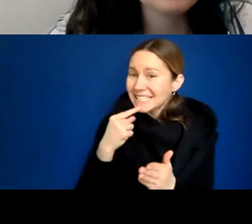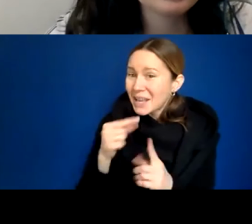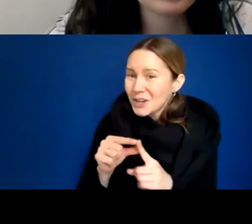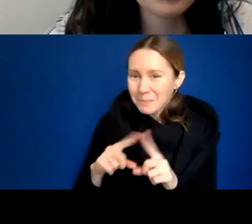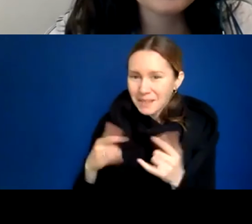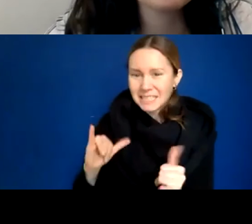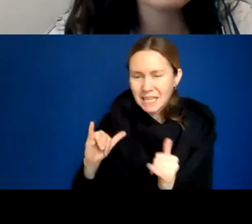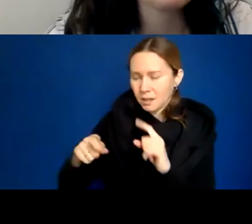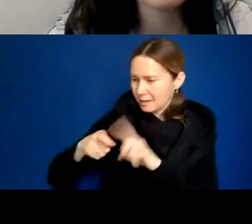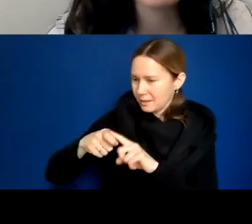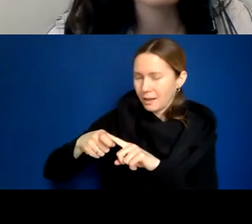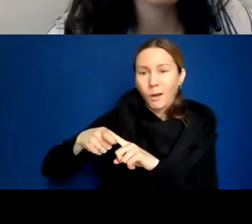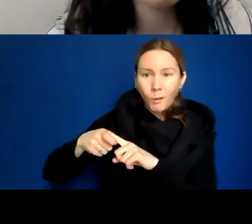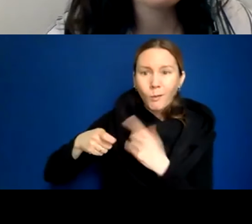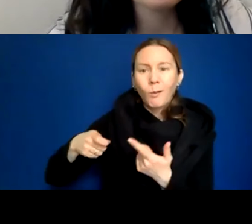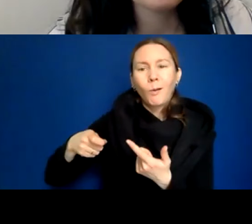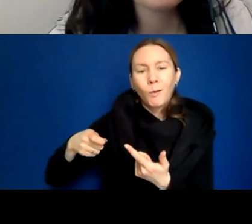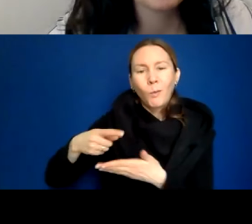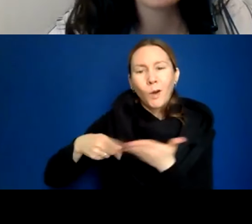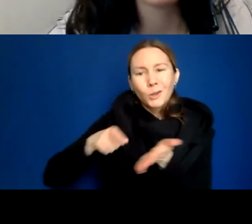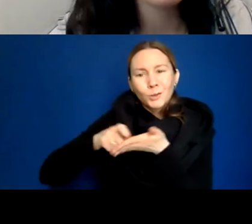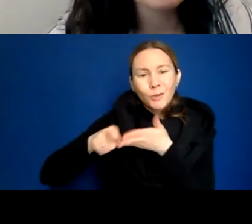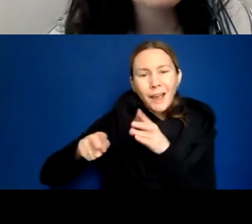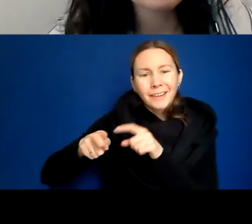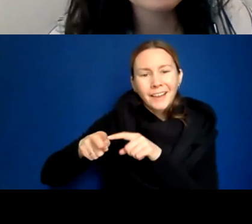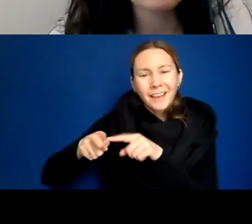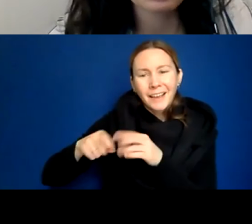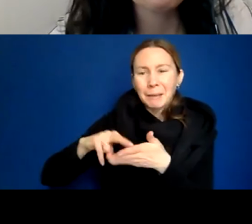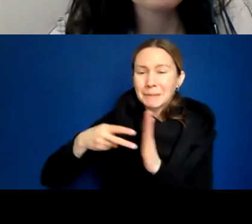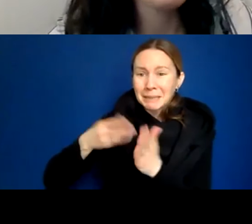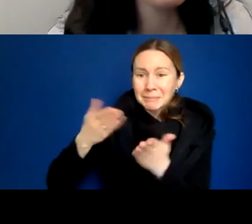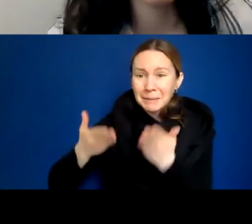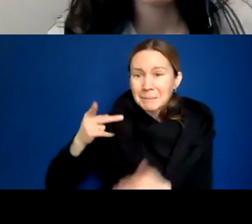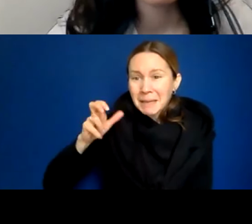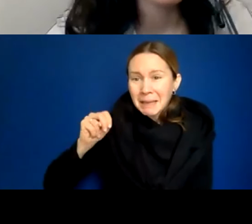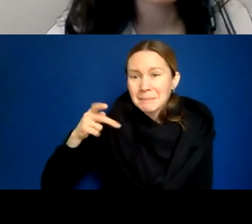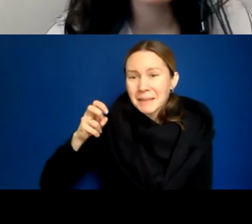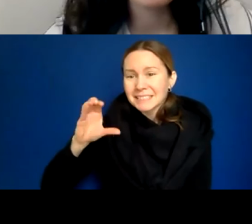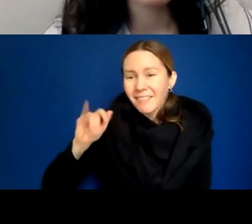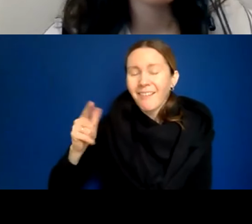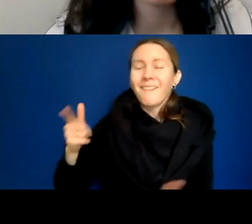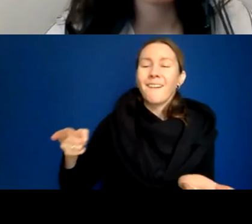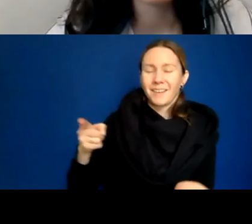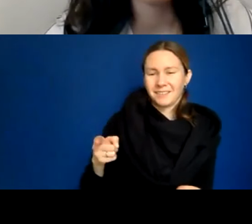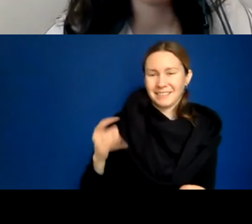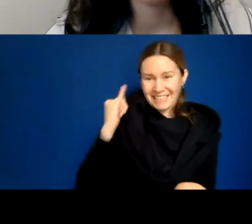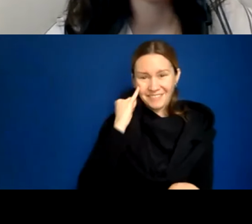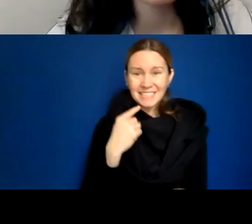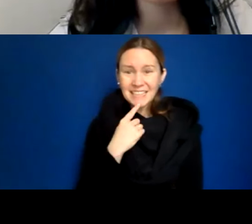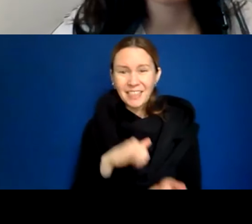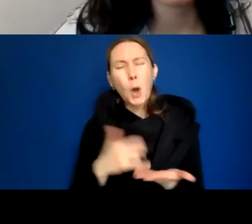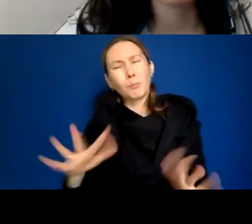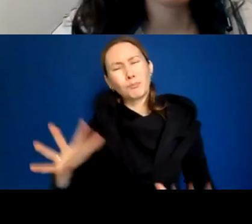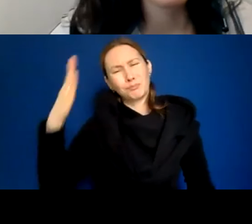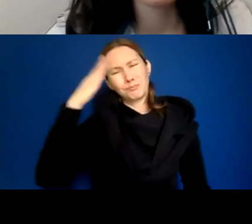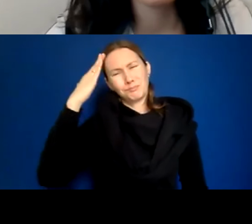their message across. So even an incomplete description is still likely to be helpful. If they said that, you know, I would still know they're talking